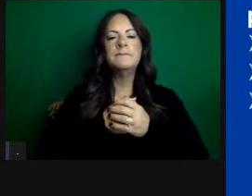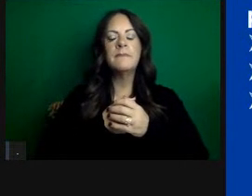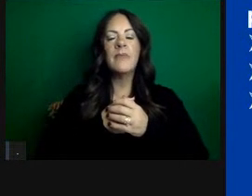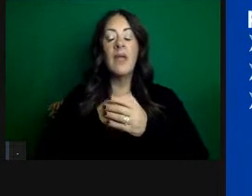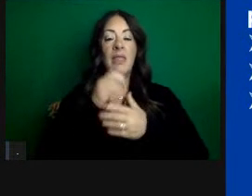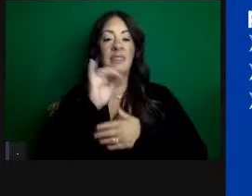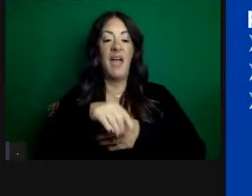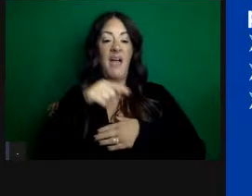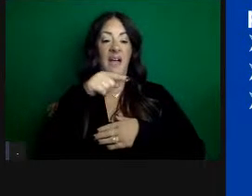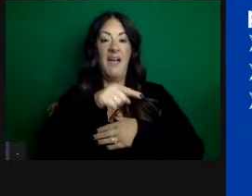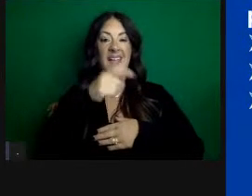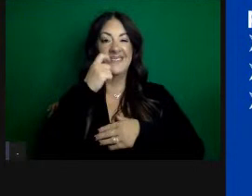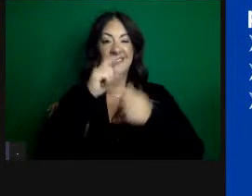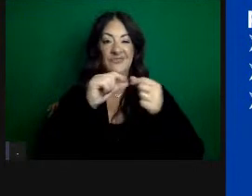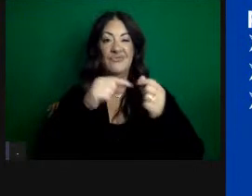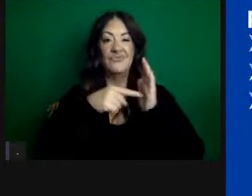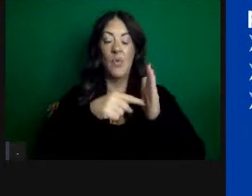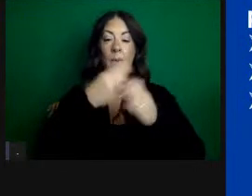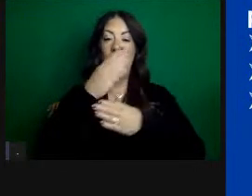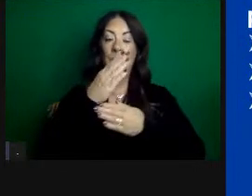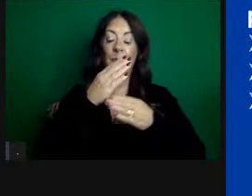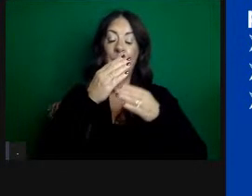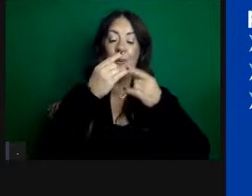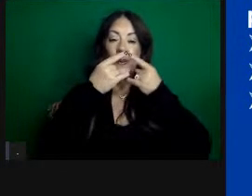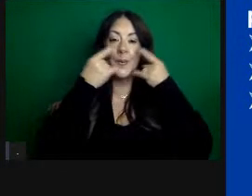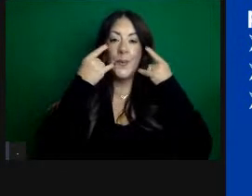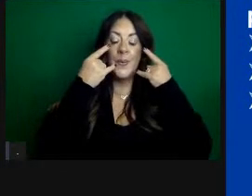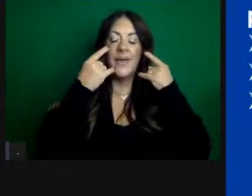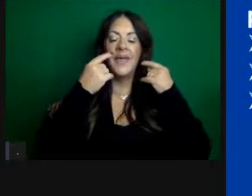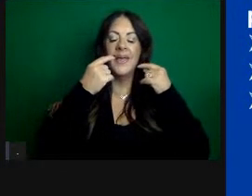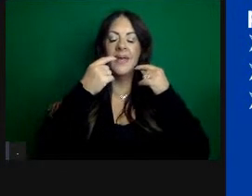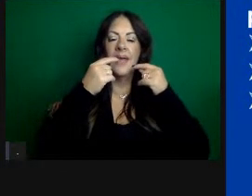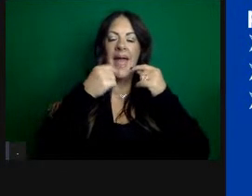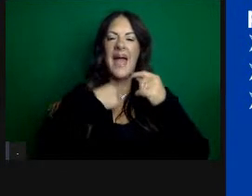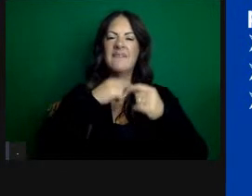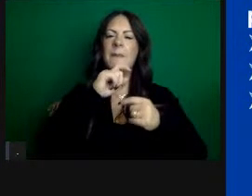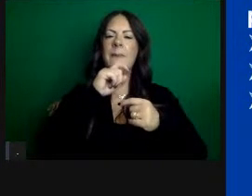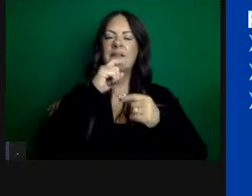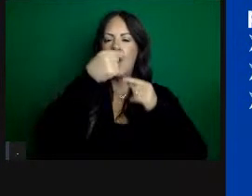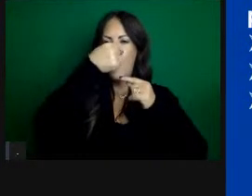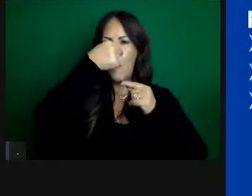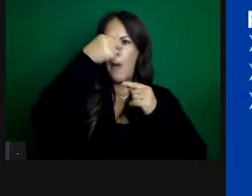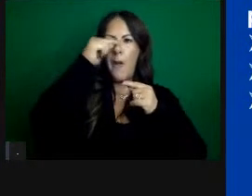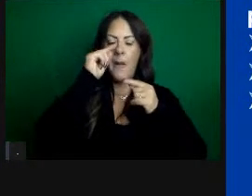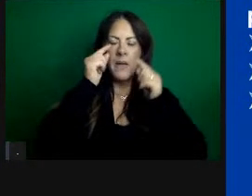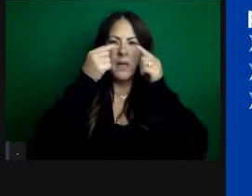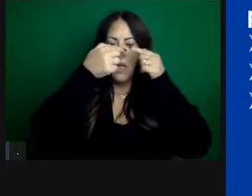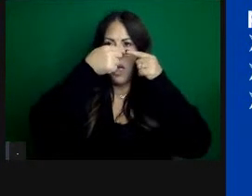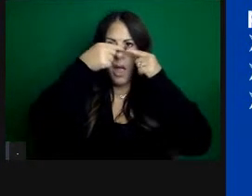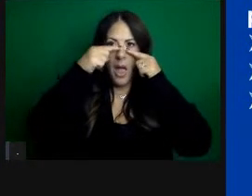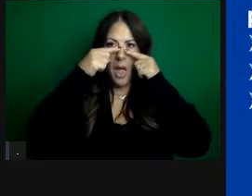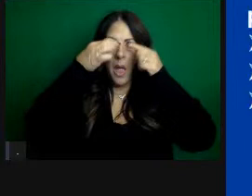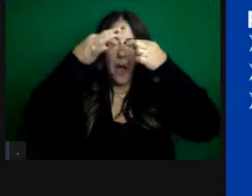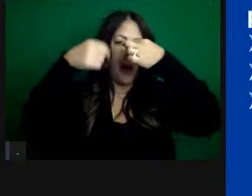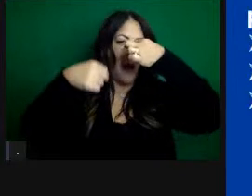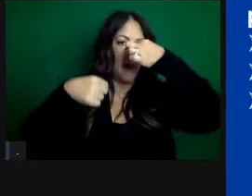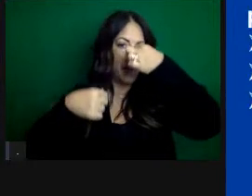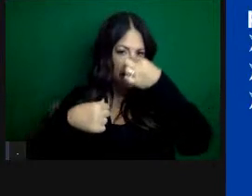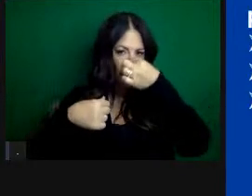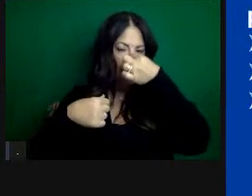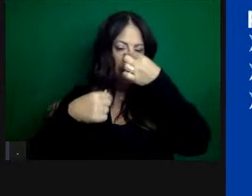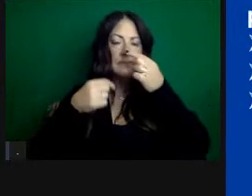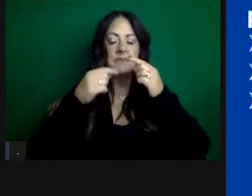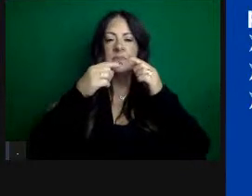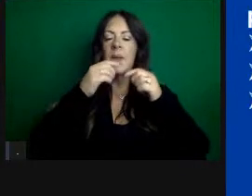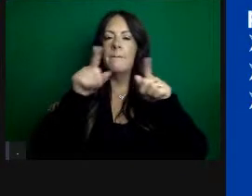metal tab that you can firmly put it around your nose. Another important aspect is making sure that your mask covers both your